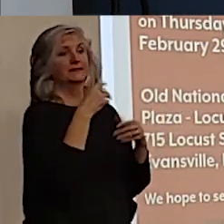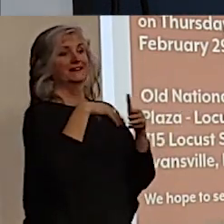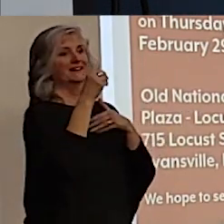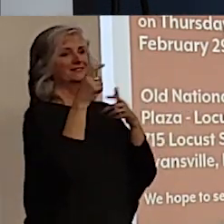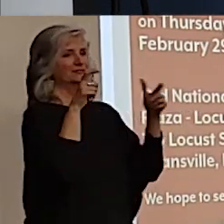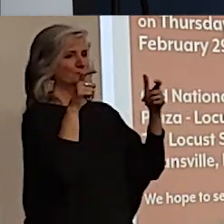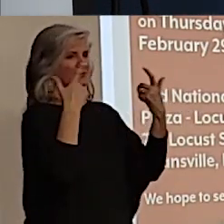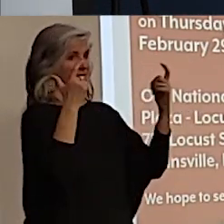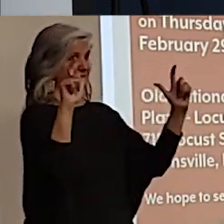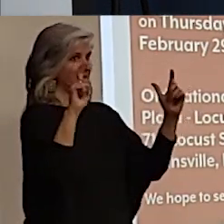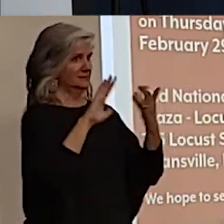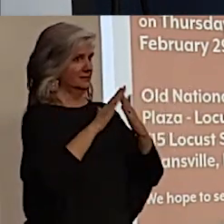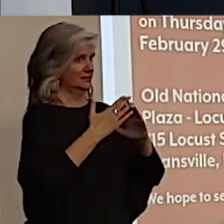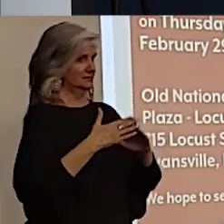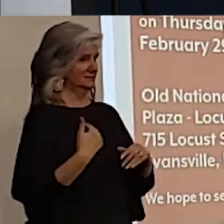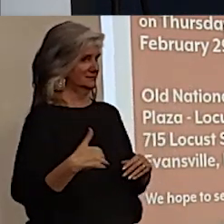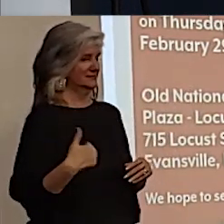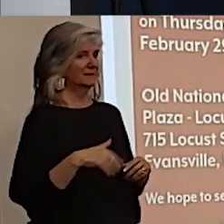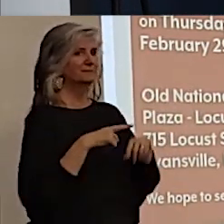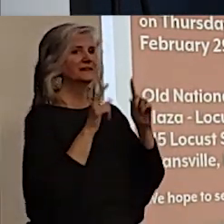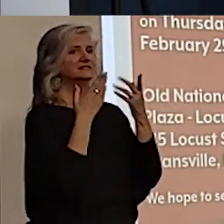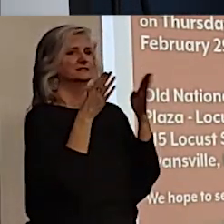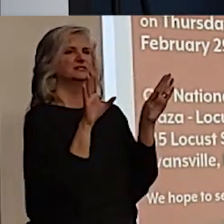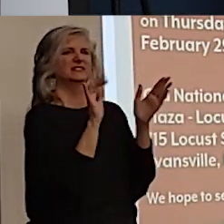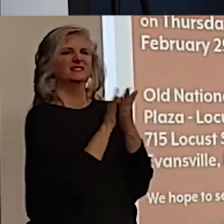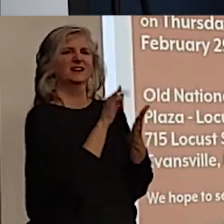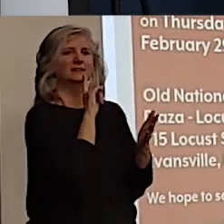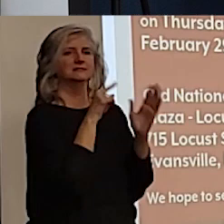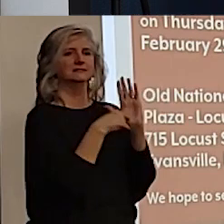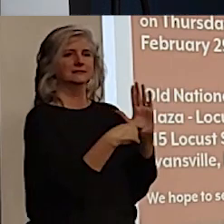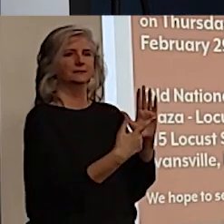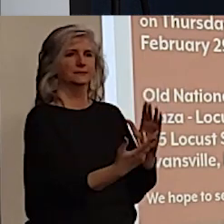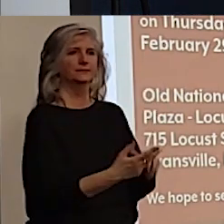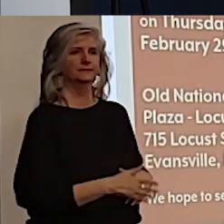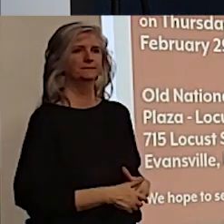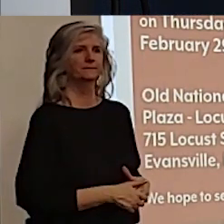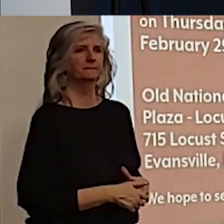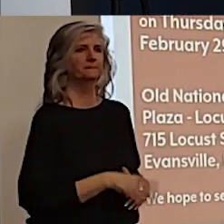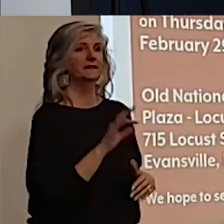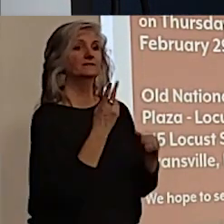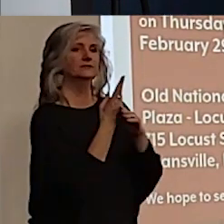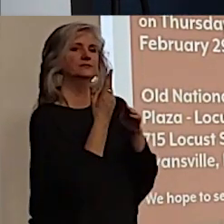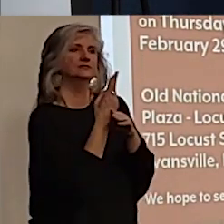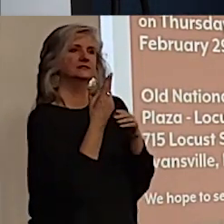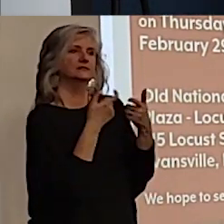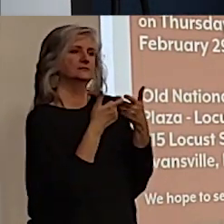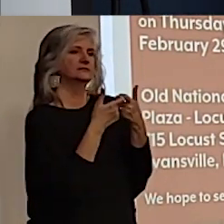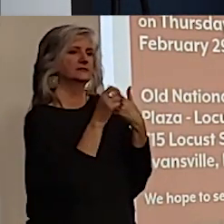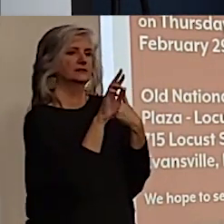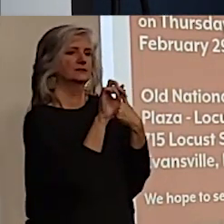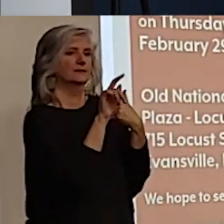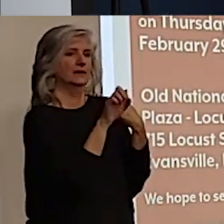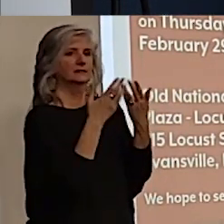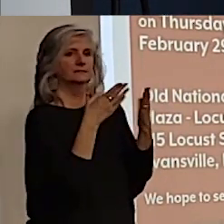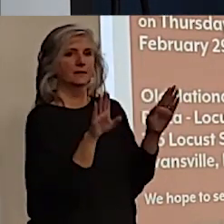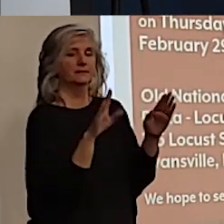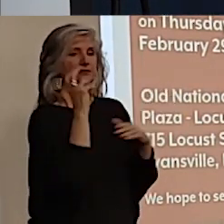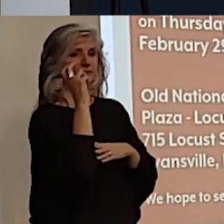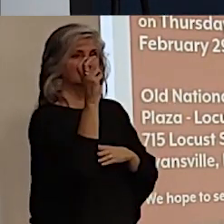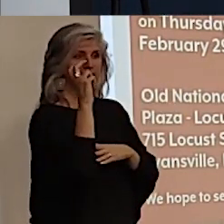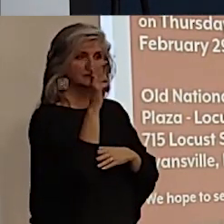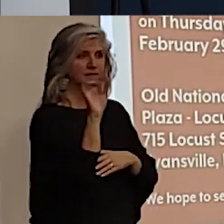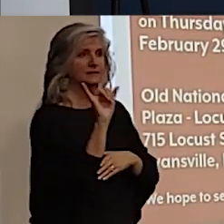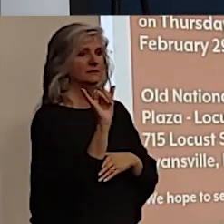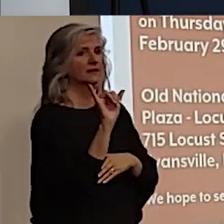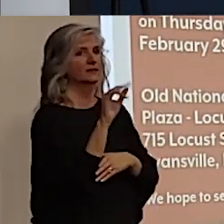some of the bigger cities. But generally, that's an example of, using utility rates, public transit in places